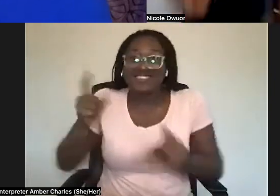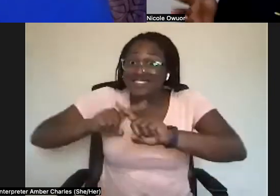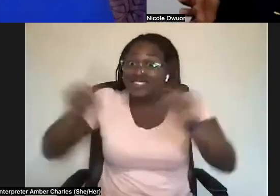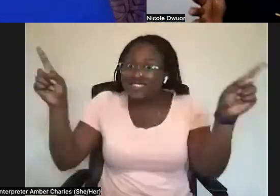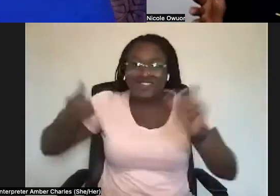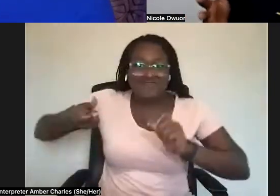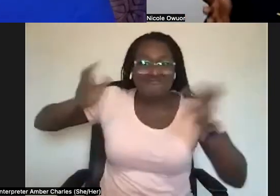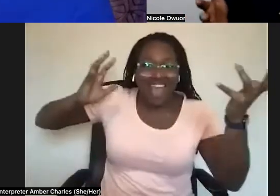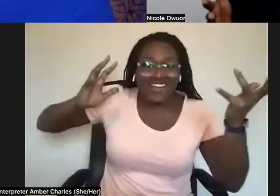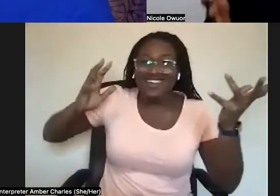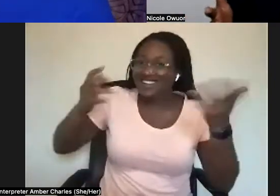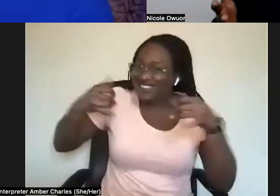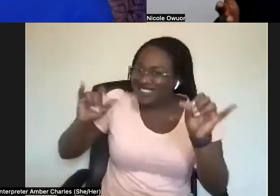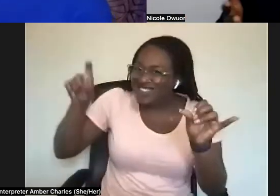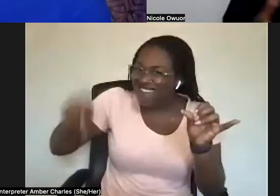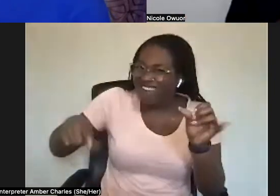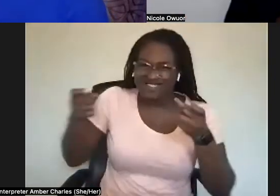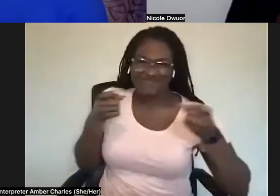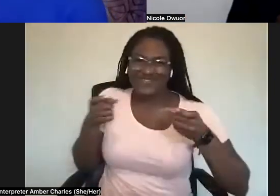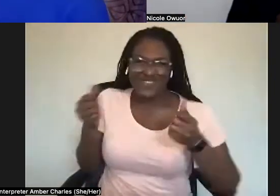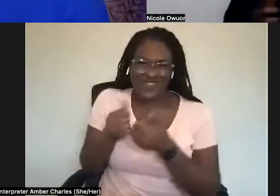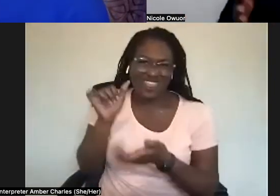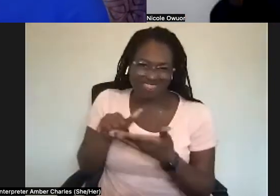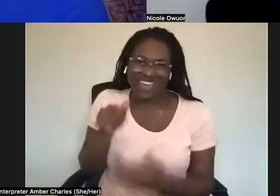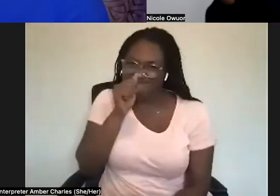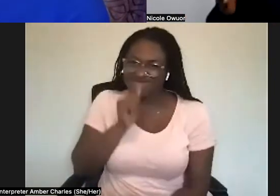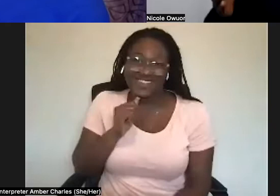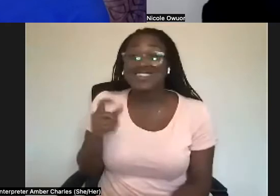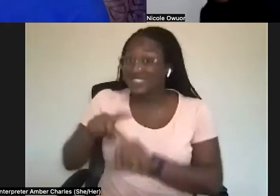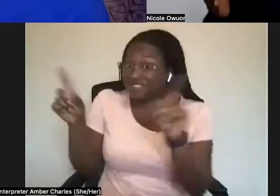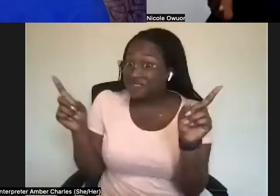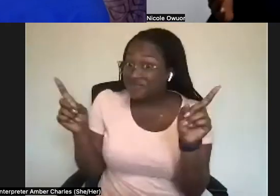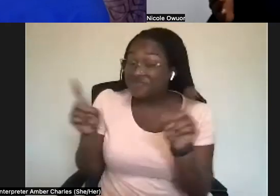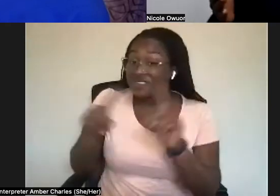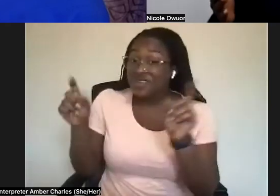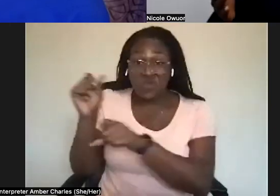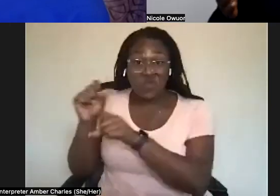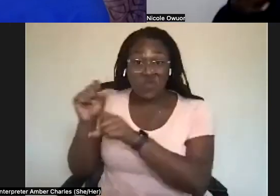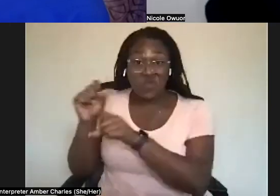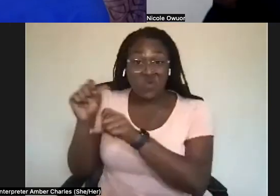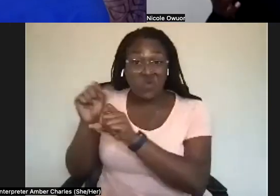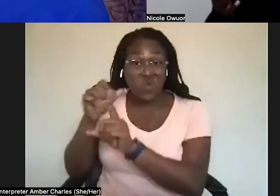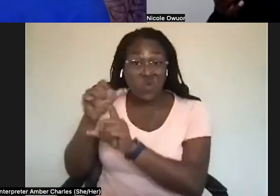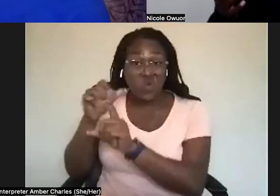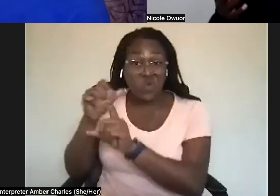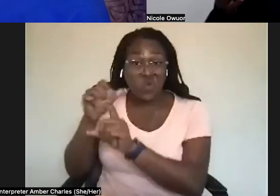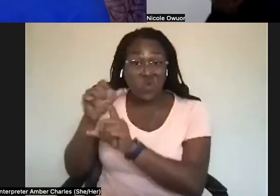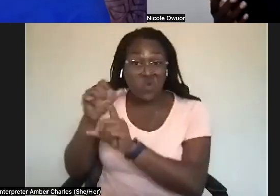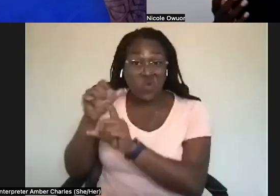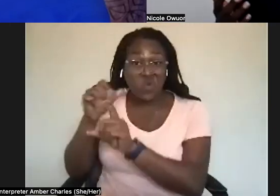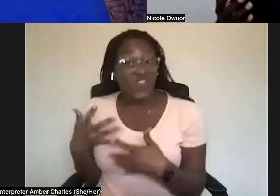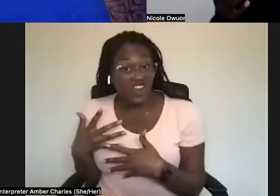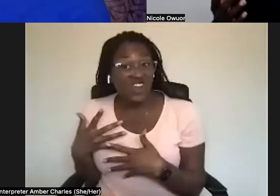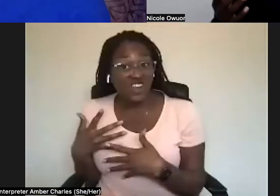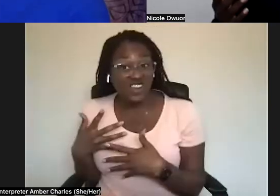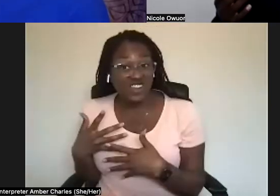they also would have to deal with, is different in different work environments. And fear is what's